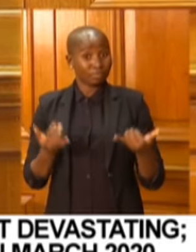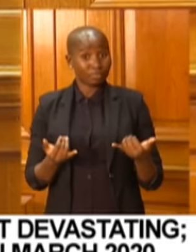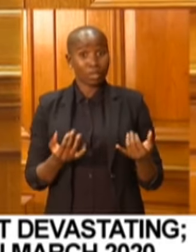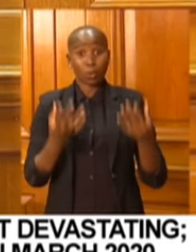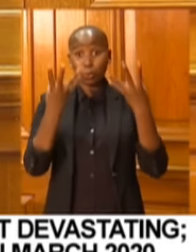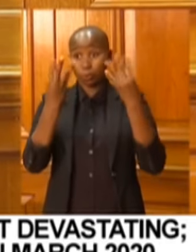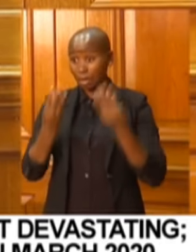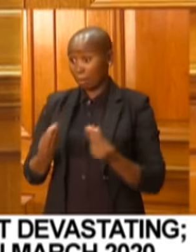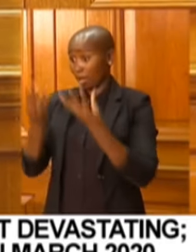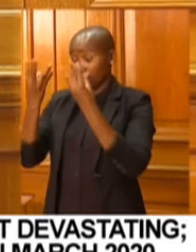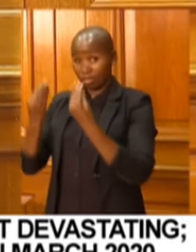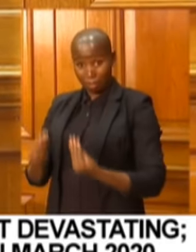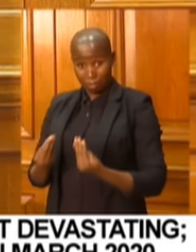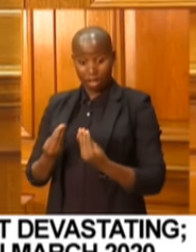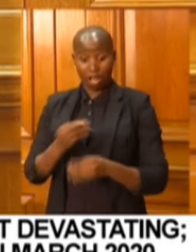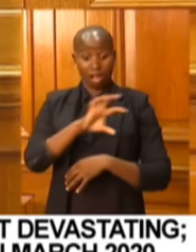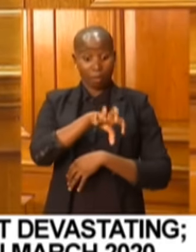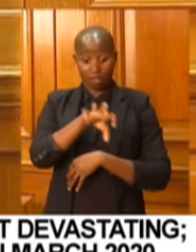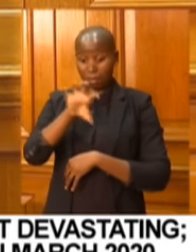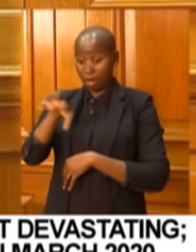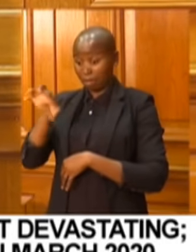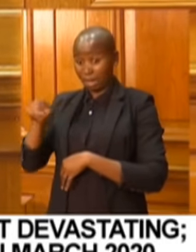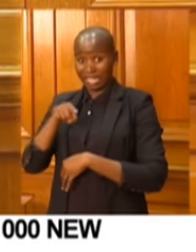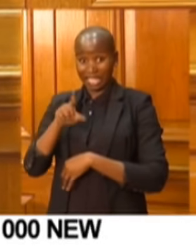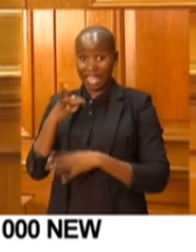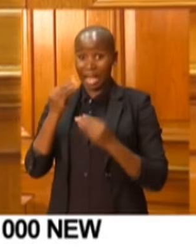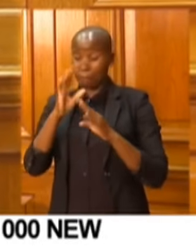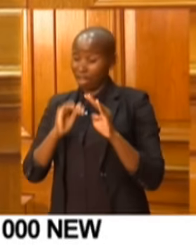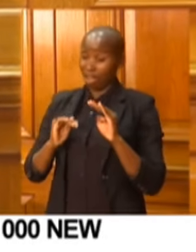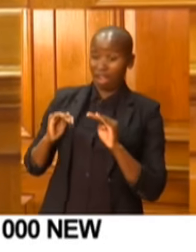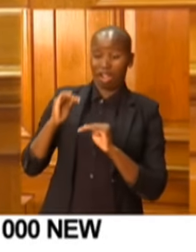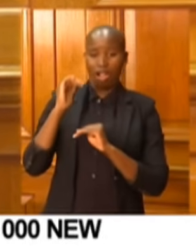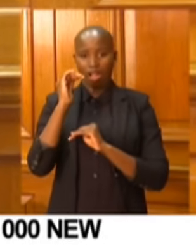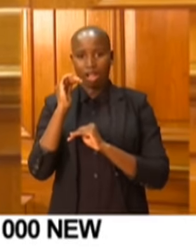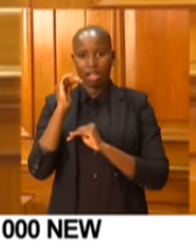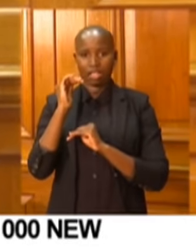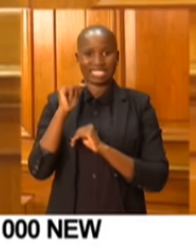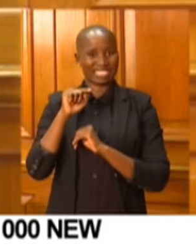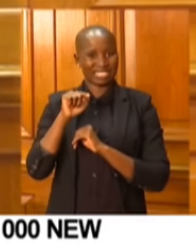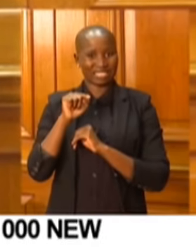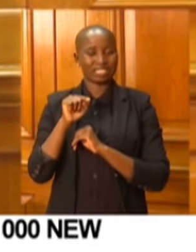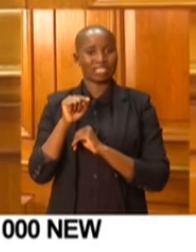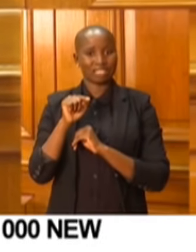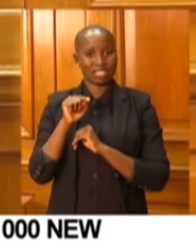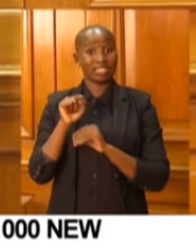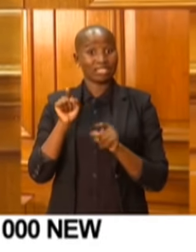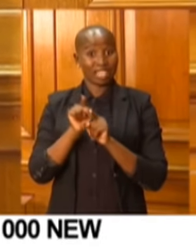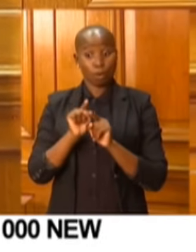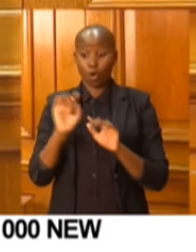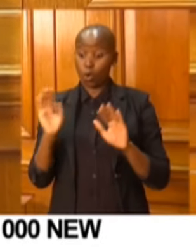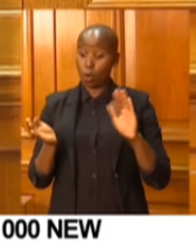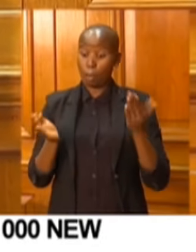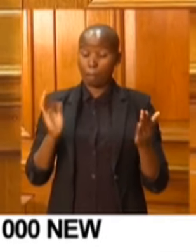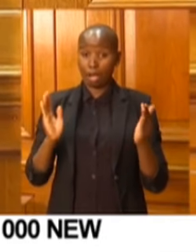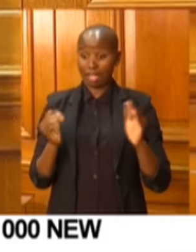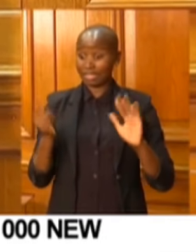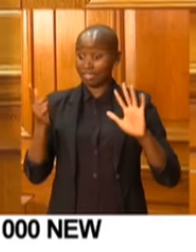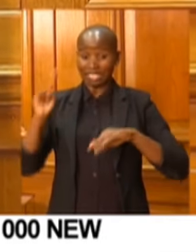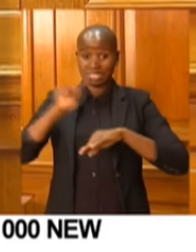the province with the highest average number of cases over the last 7 days